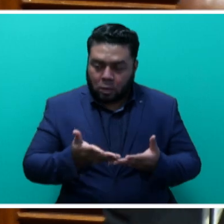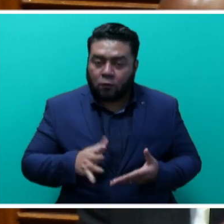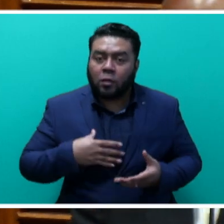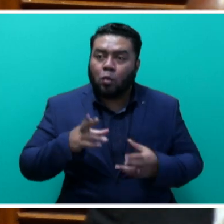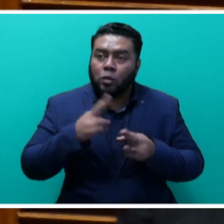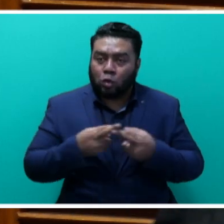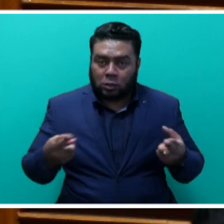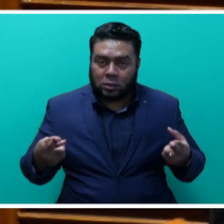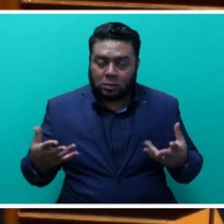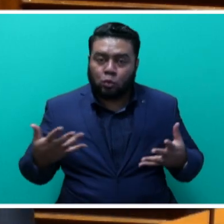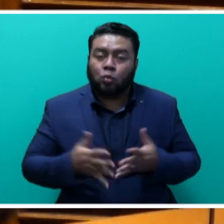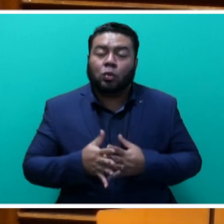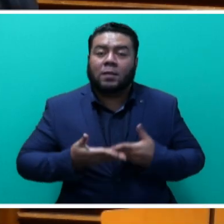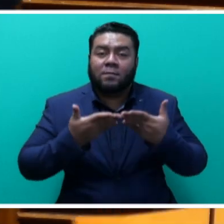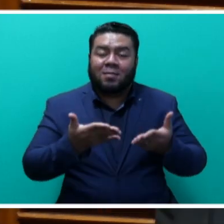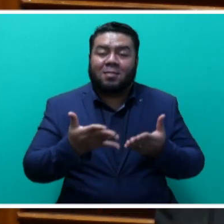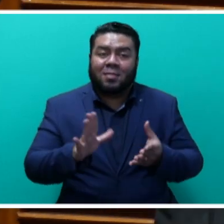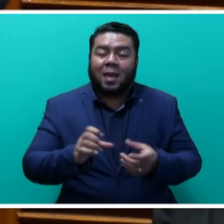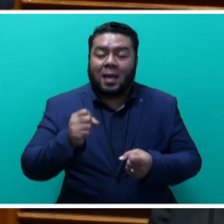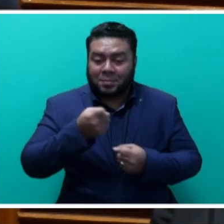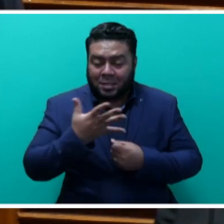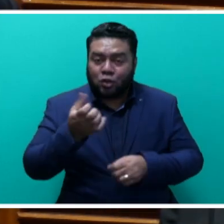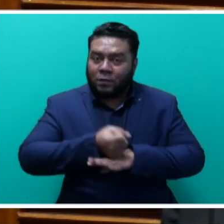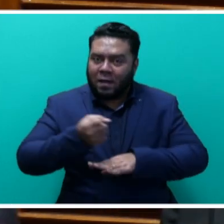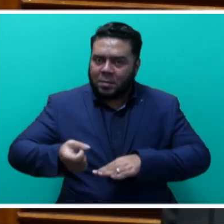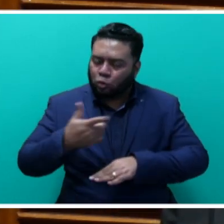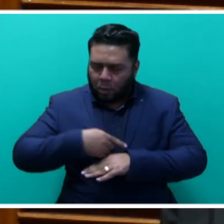resources to deliver the expectations of the government for our people.